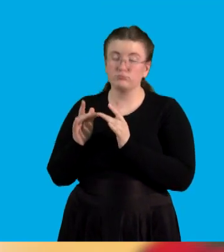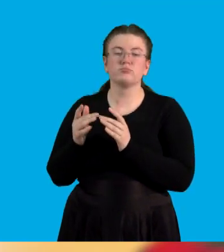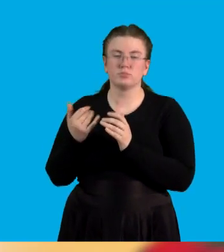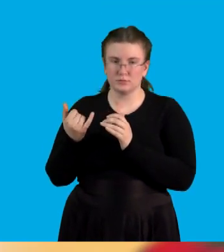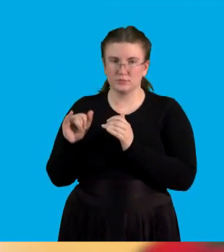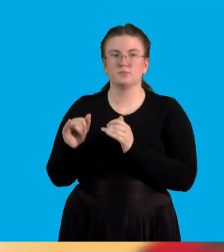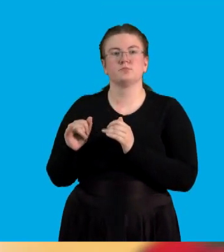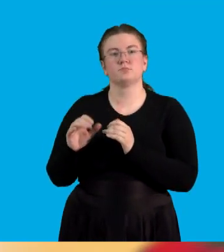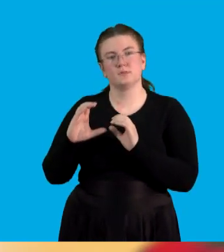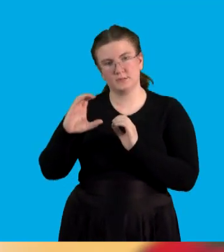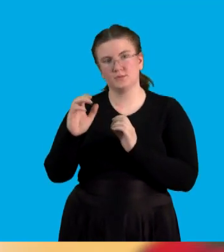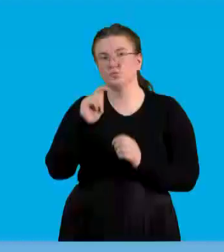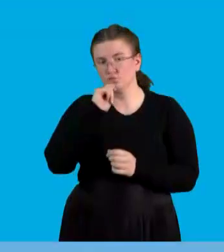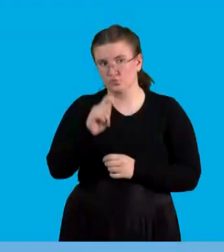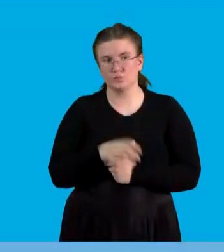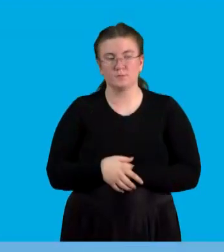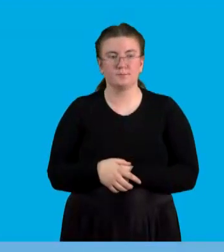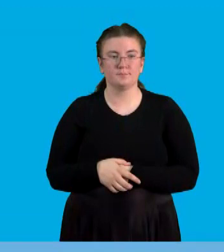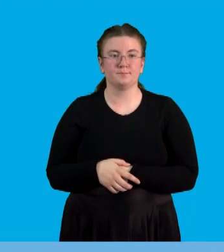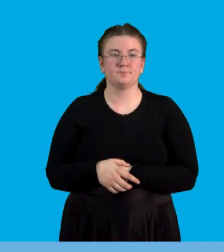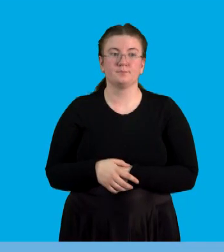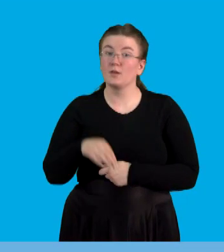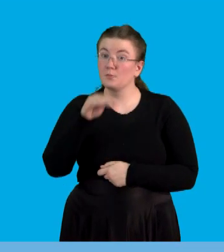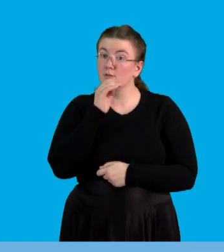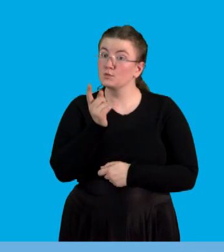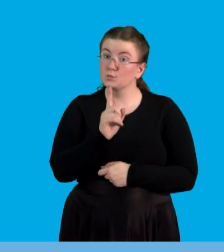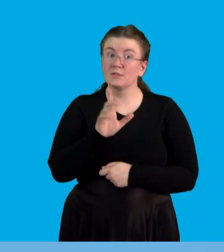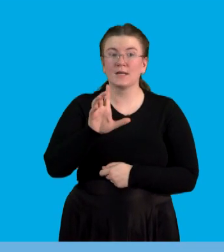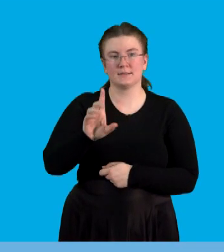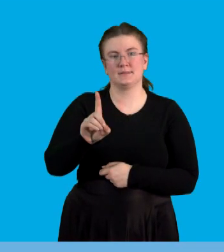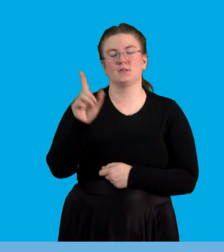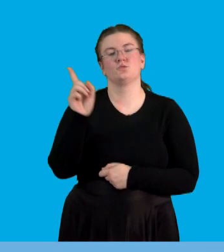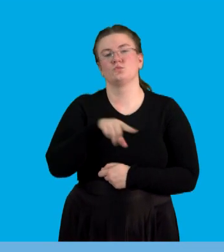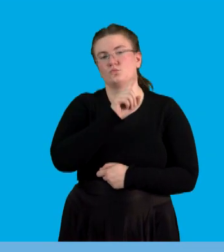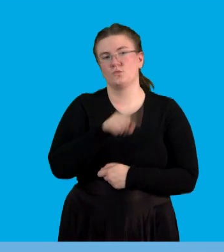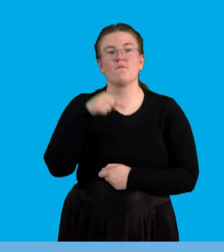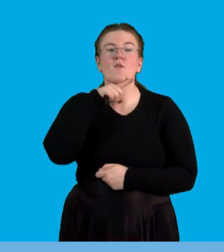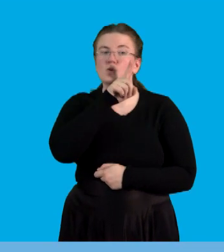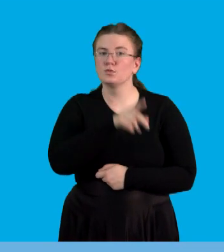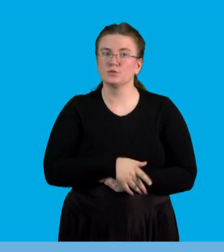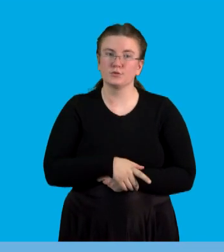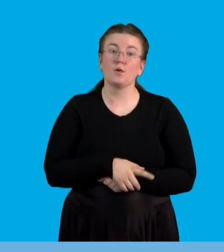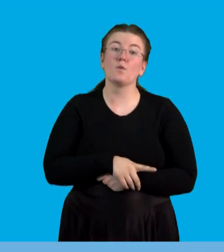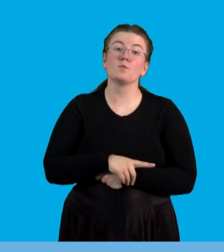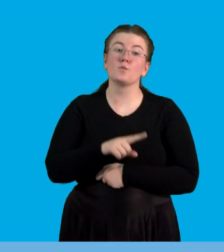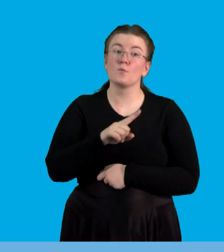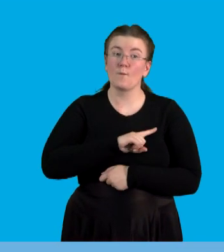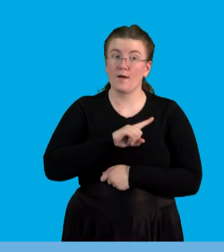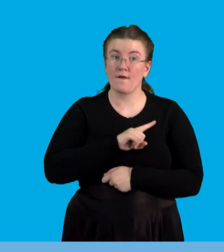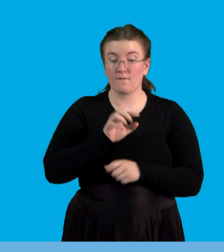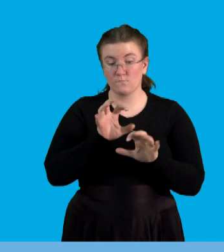each other. So statement C is also true, which then means statement D is